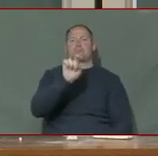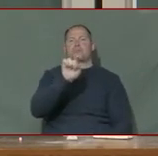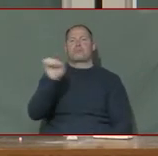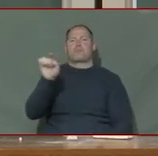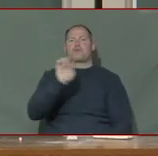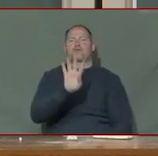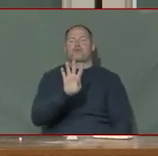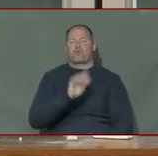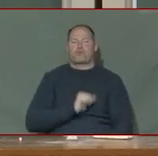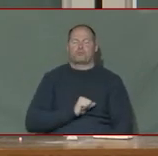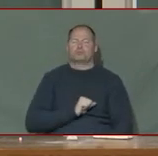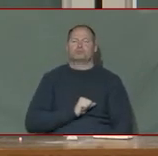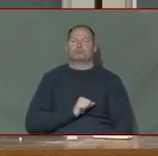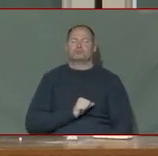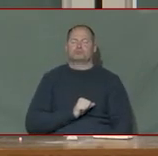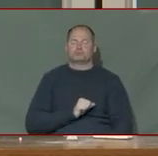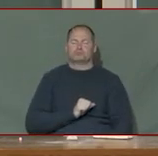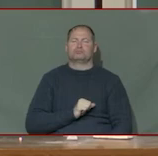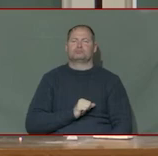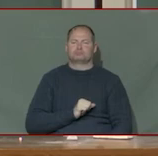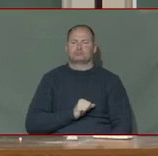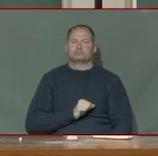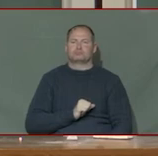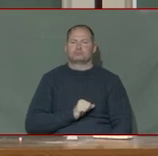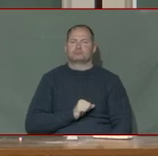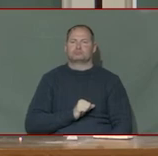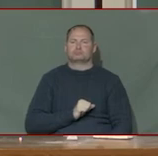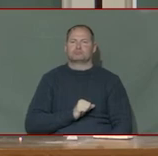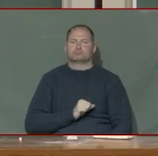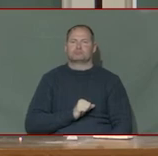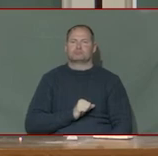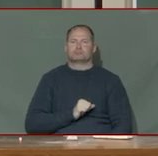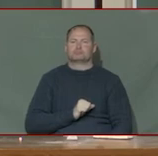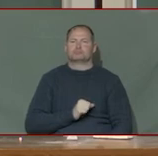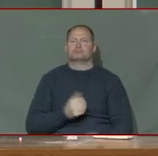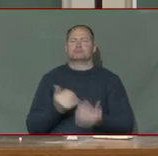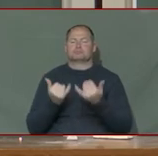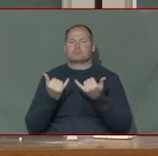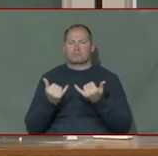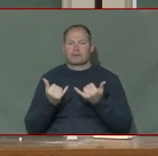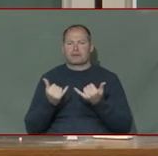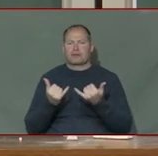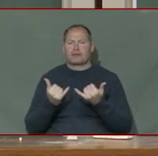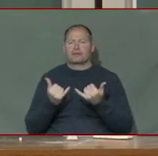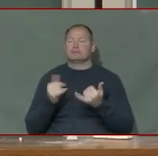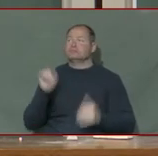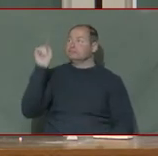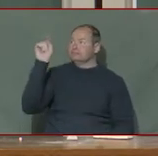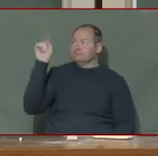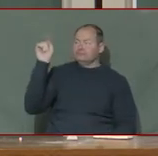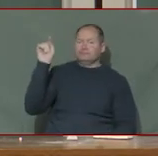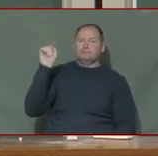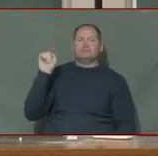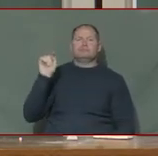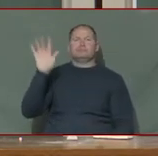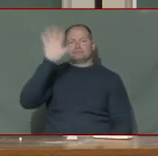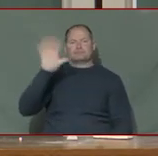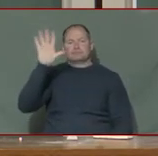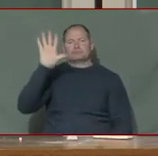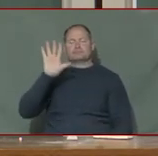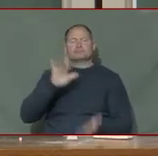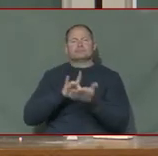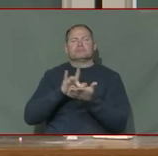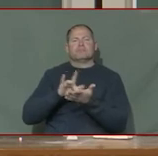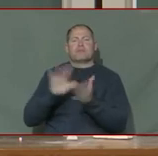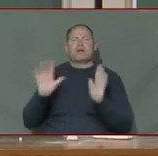circle, correct? So how do we work out the area of this segment here? It